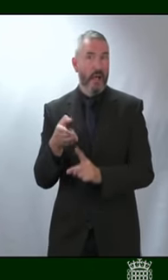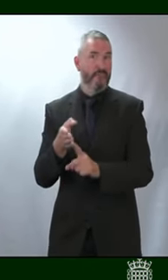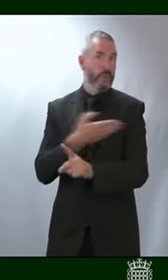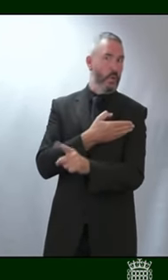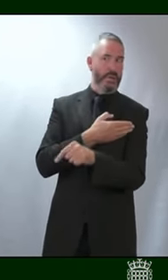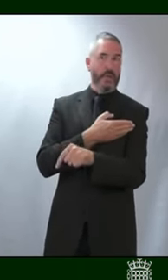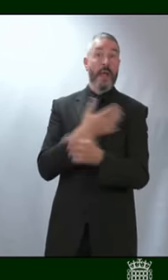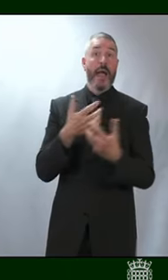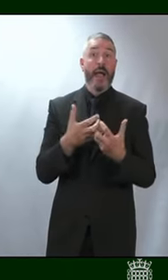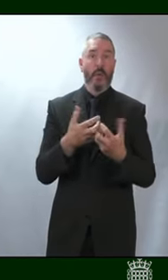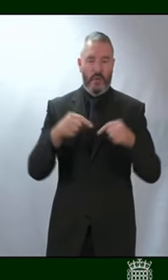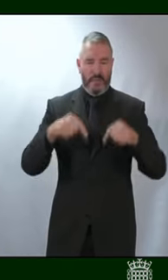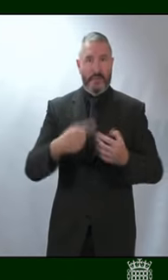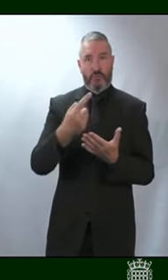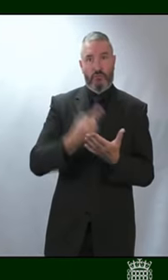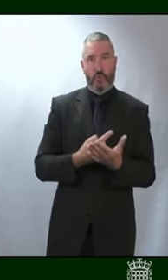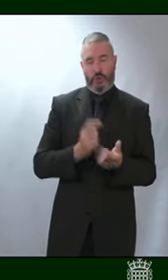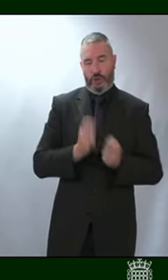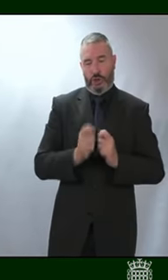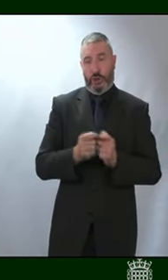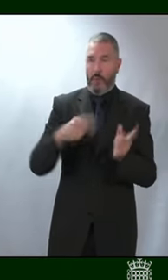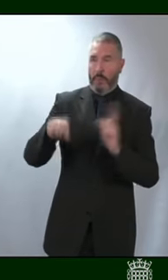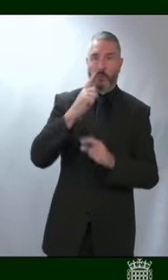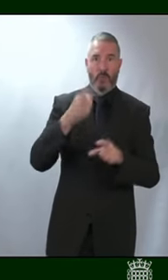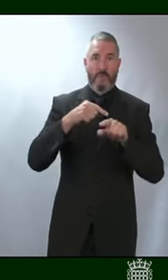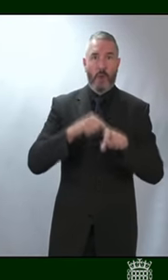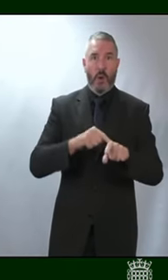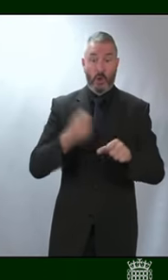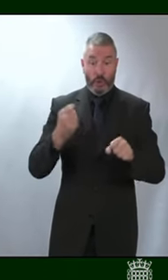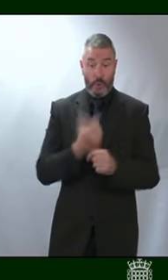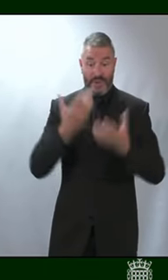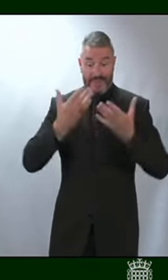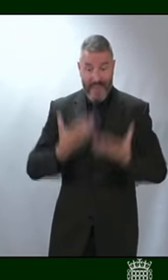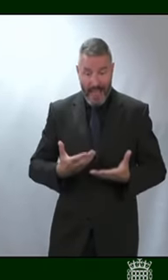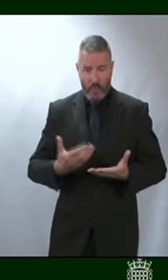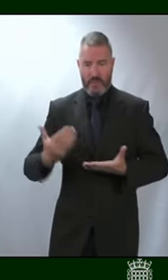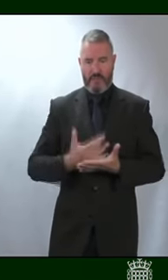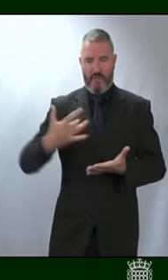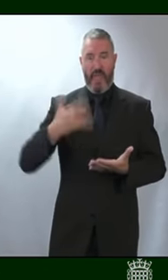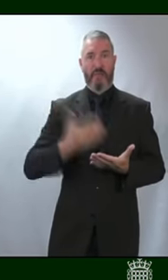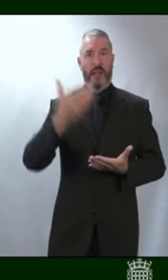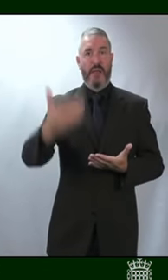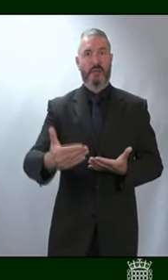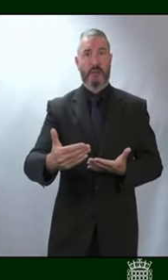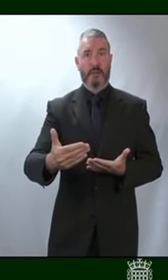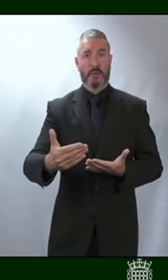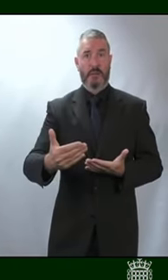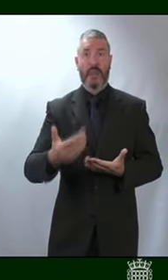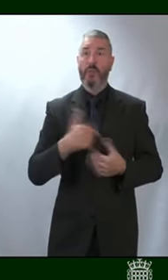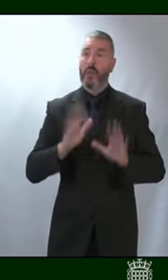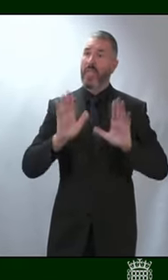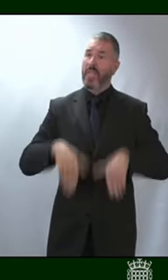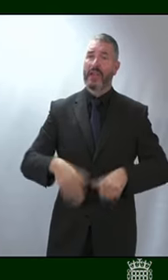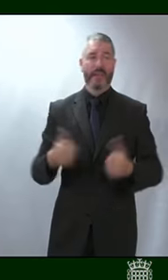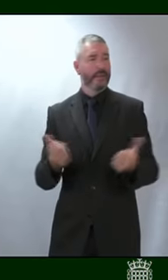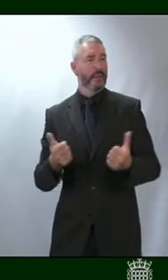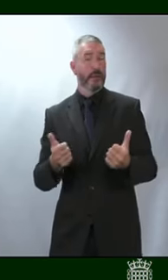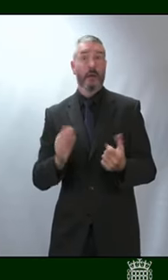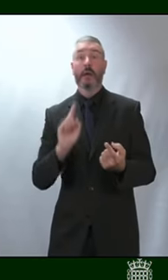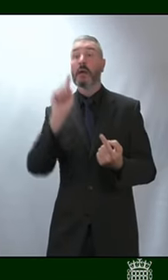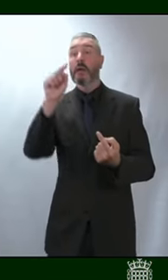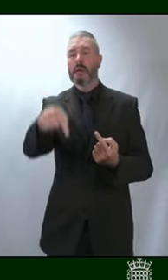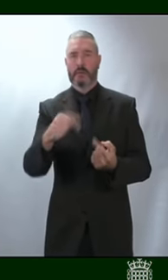we are taking the steps now that we are, because a stitch in time saves 9. And there'll be far more damage to the economy